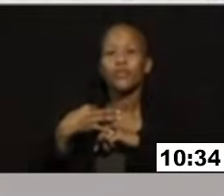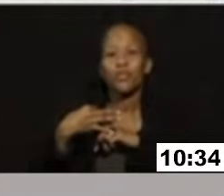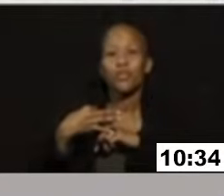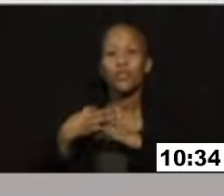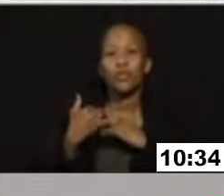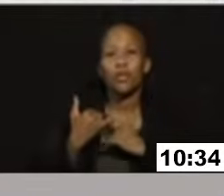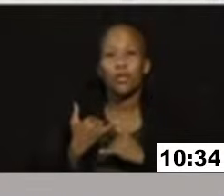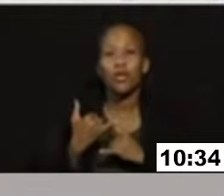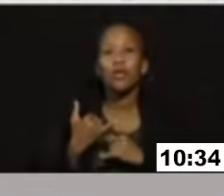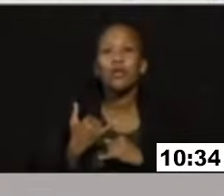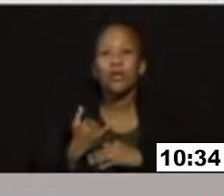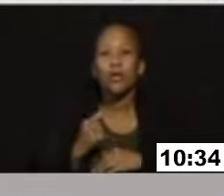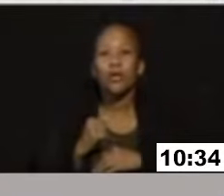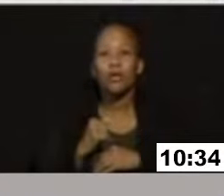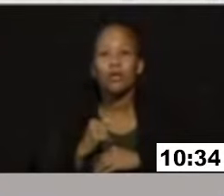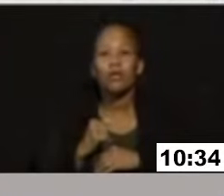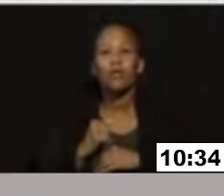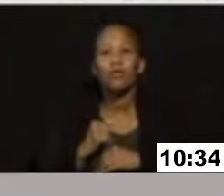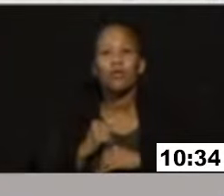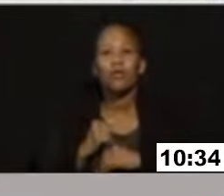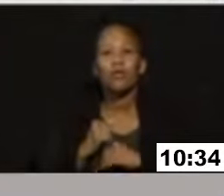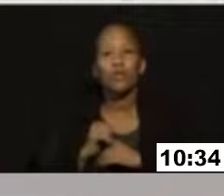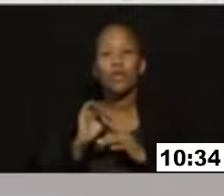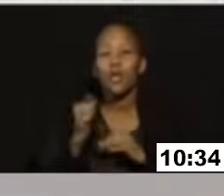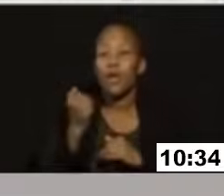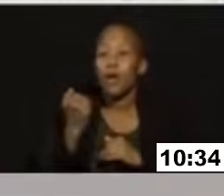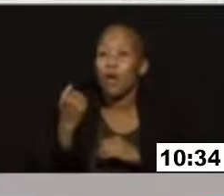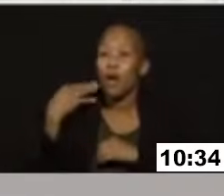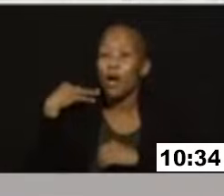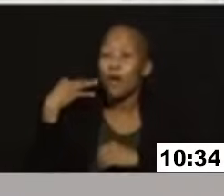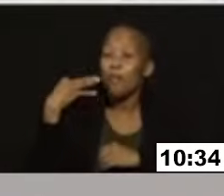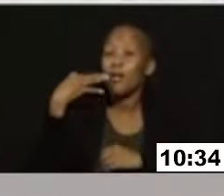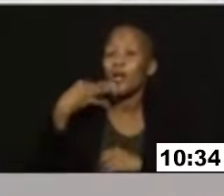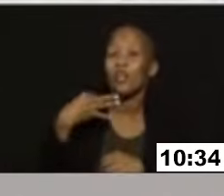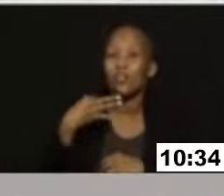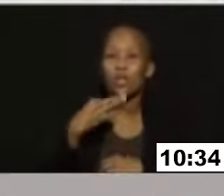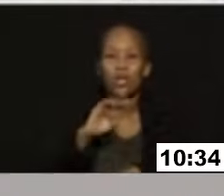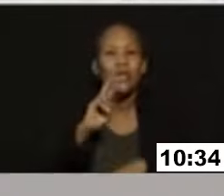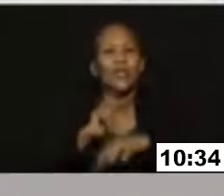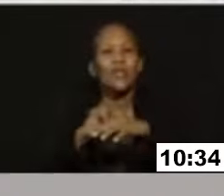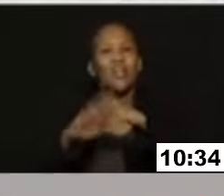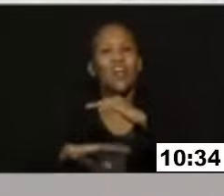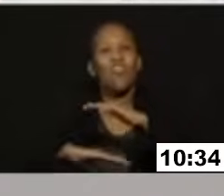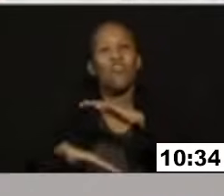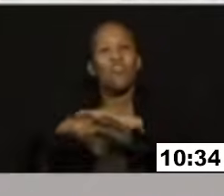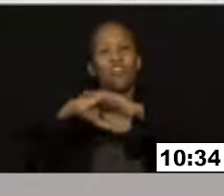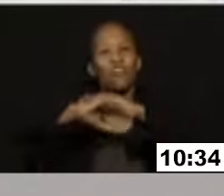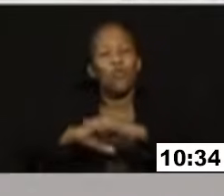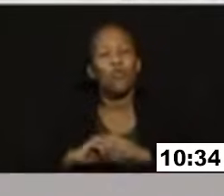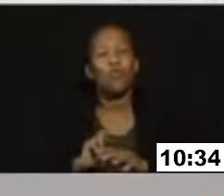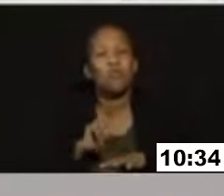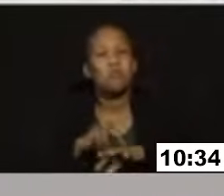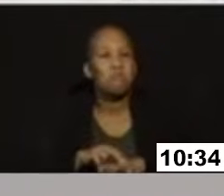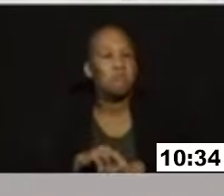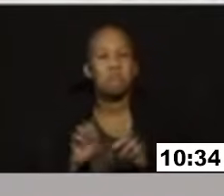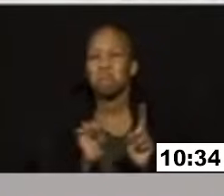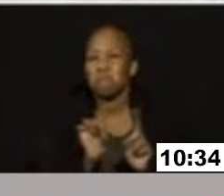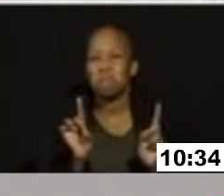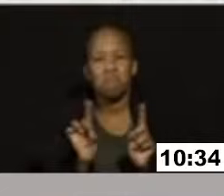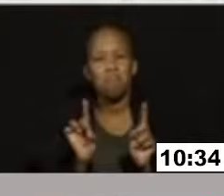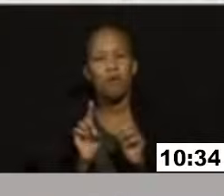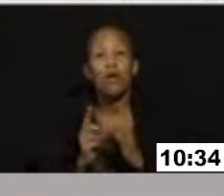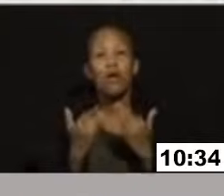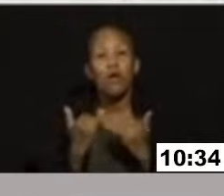I've made the points to you. This main application doesn't meet the threshold requirement. It was incumbent on the party seeking